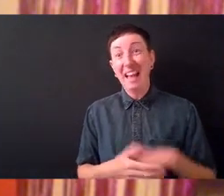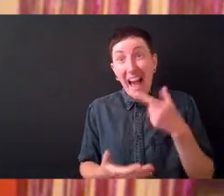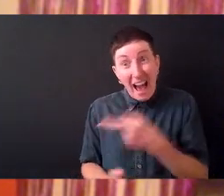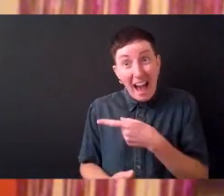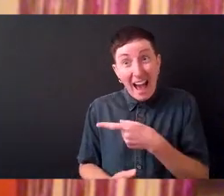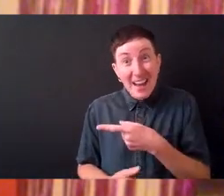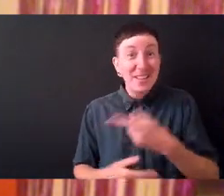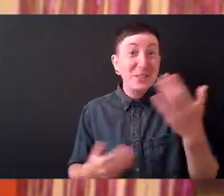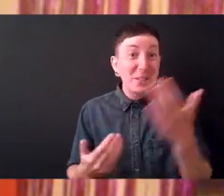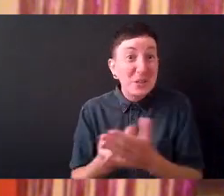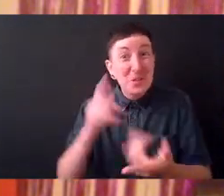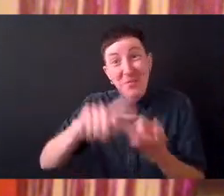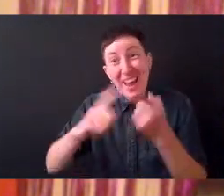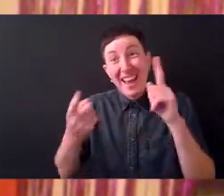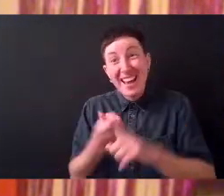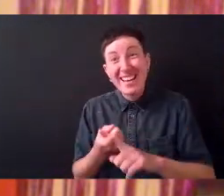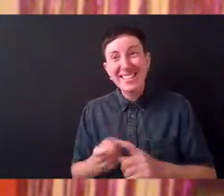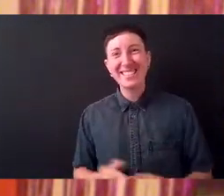this.